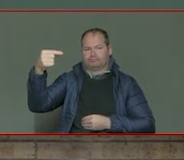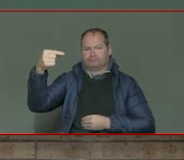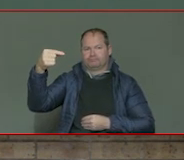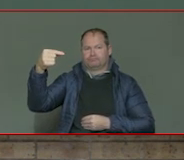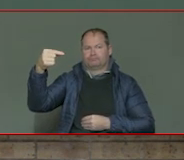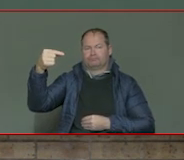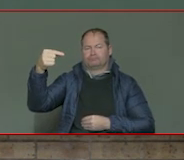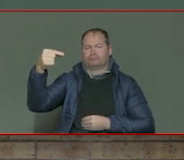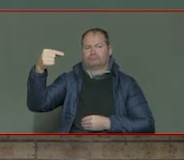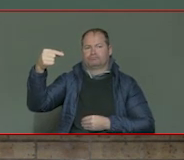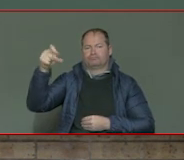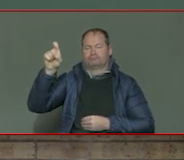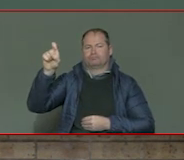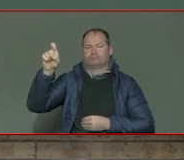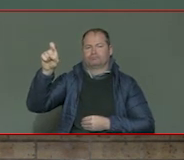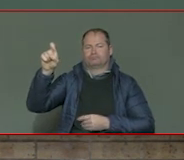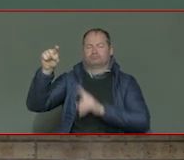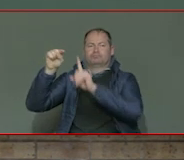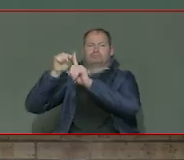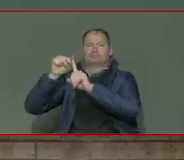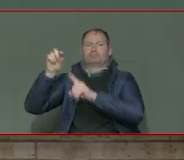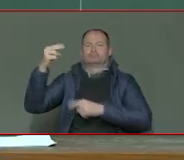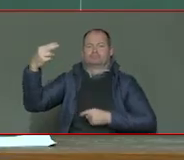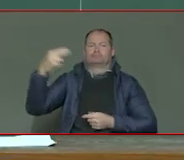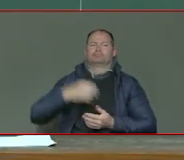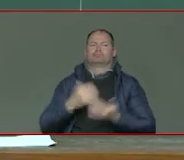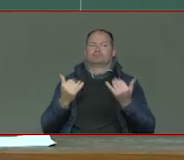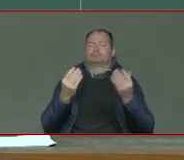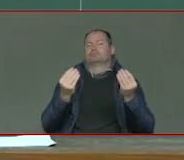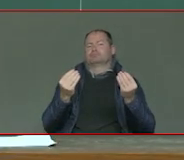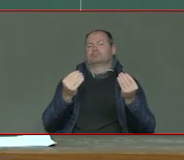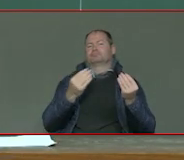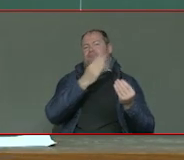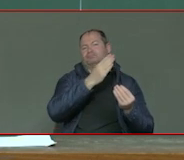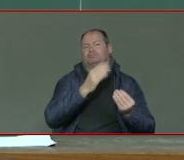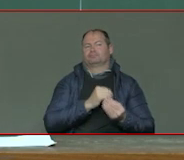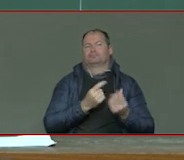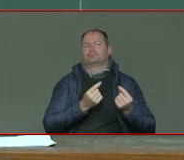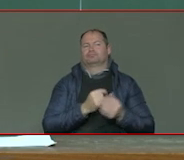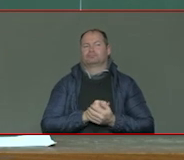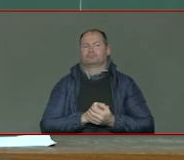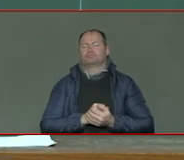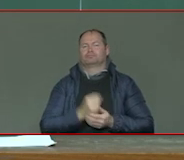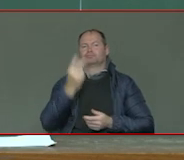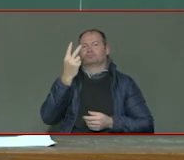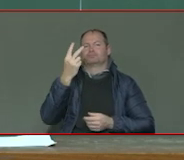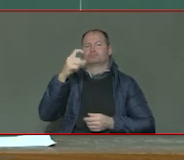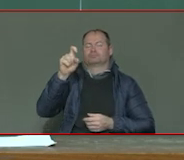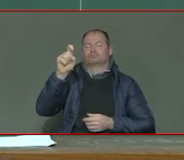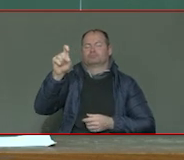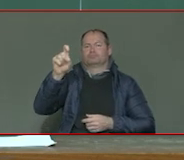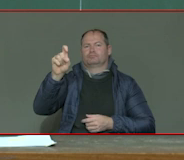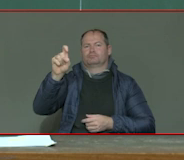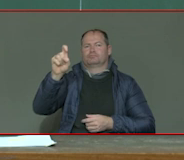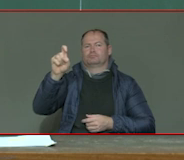h. Yeah, we did it in terms of numbers. People, I put 2x equal to 2 into the f